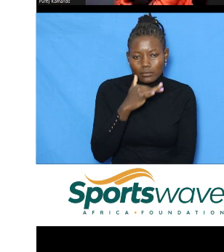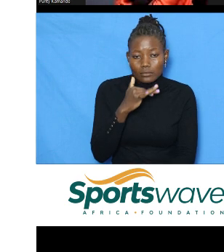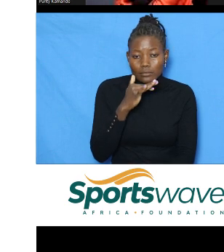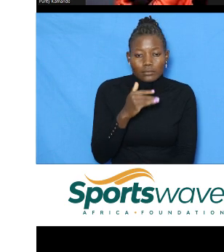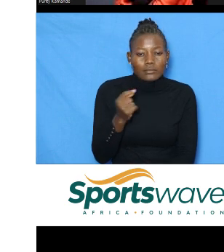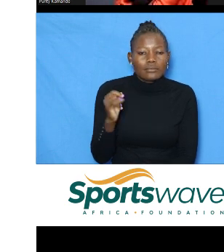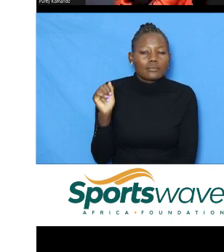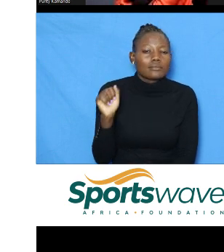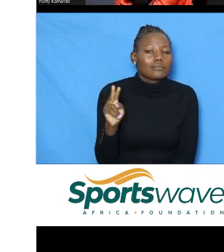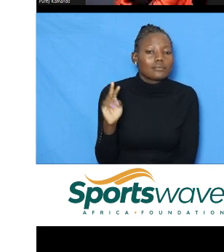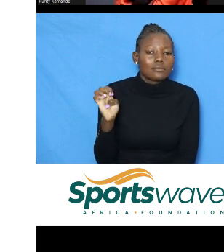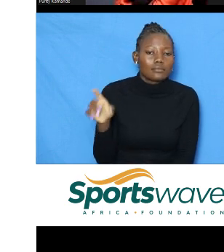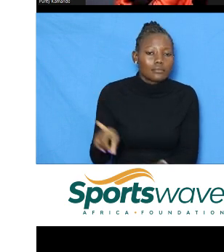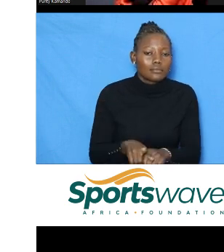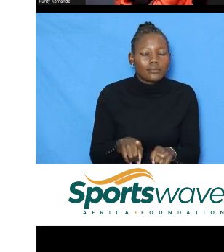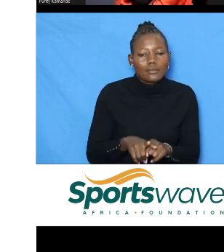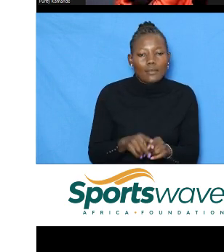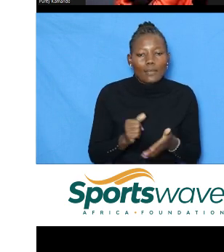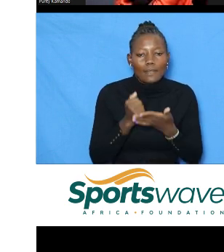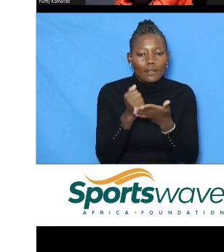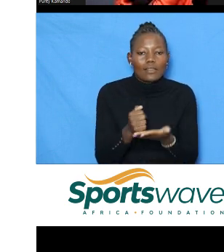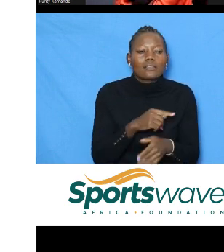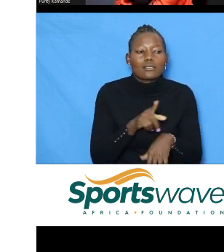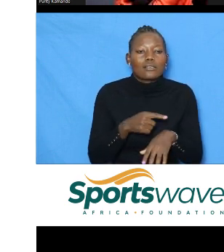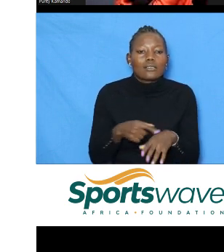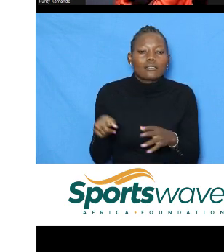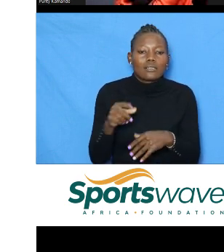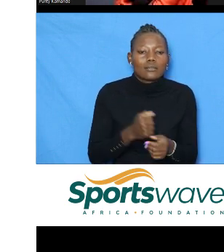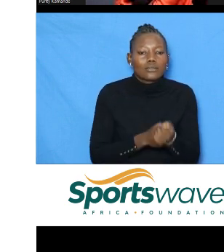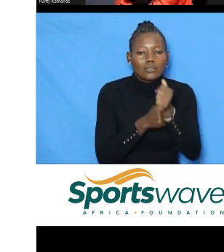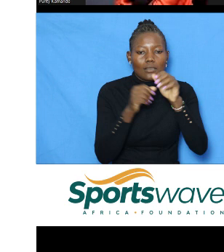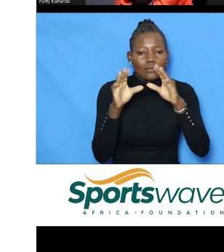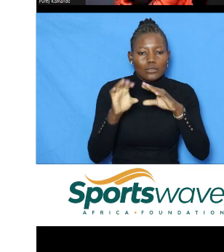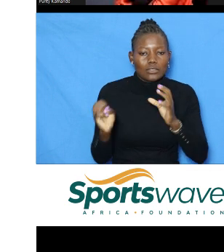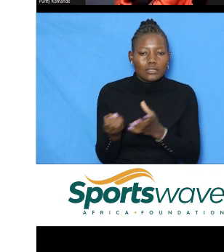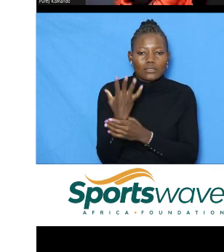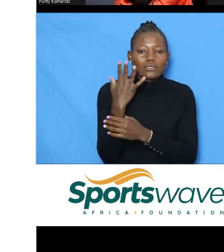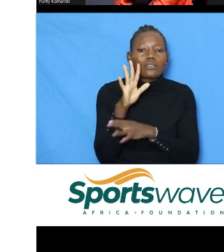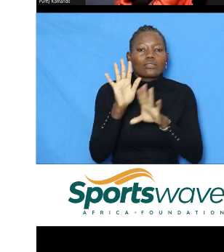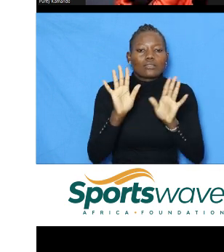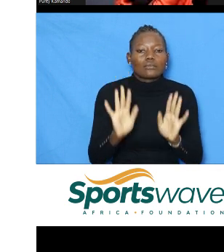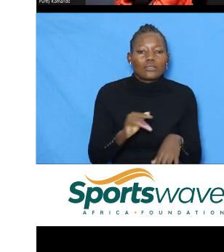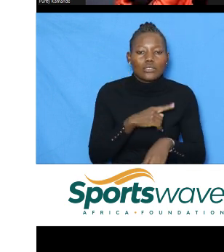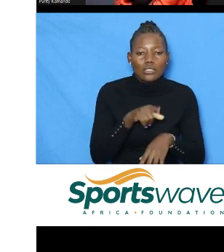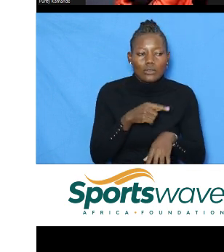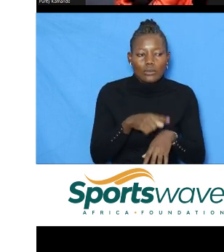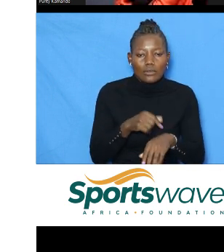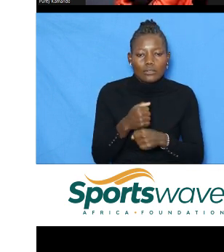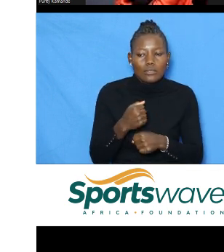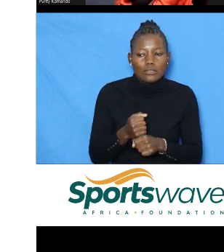tissues. You'll find that also iron aids when it comes to supporting growth. This is very key, especially when you're dealing